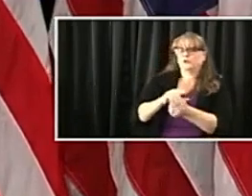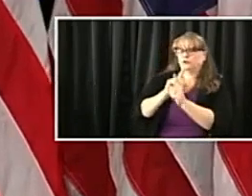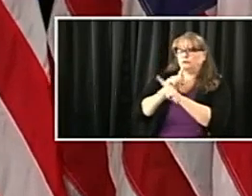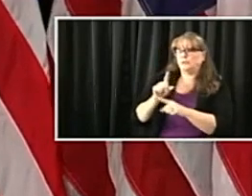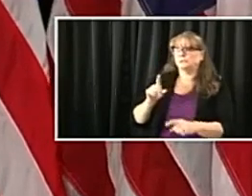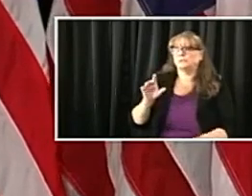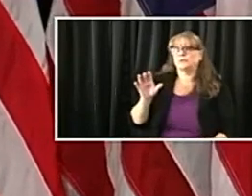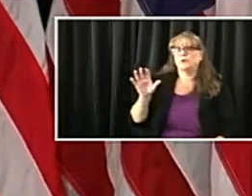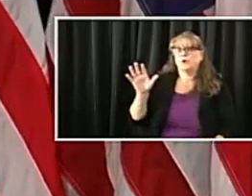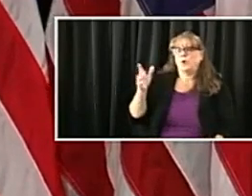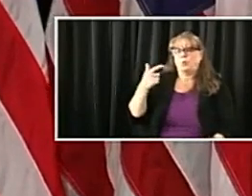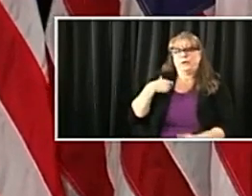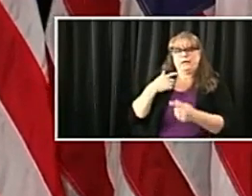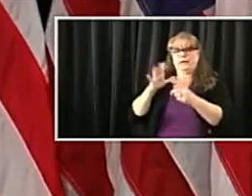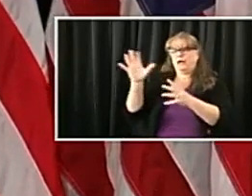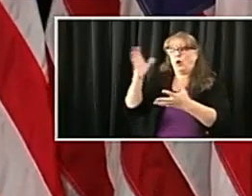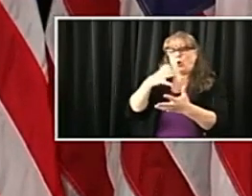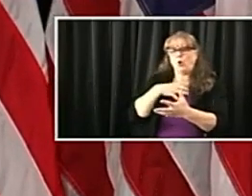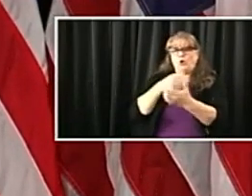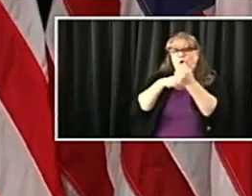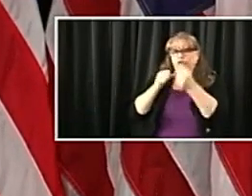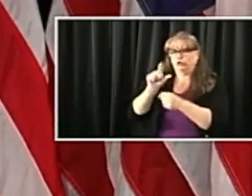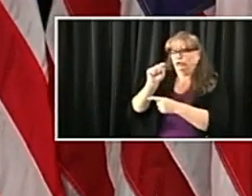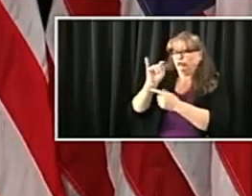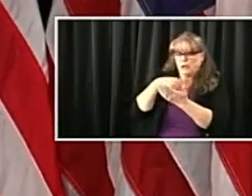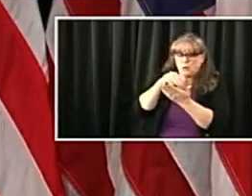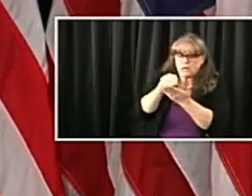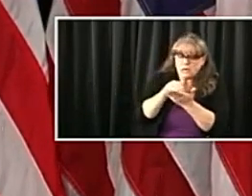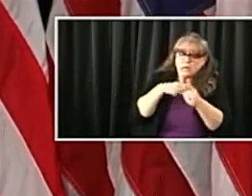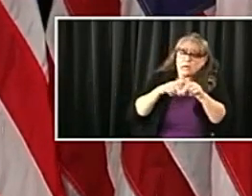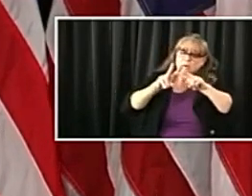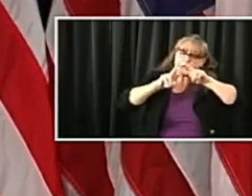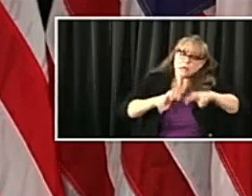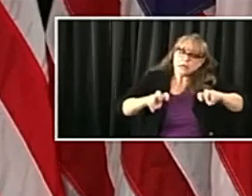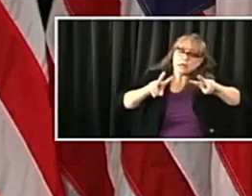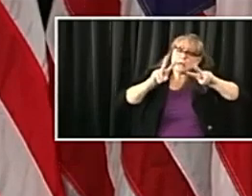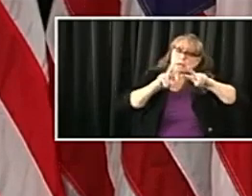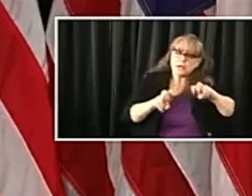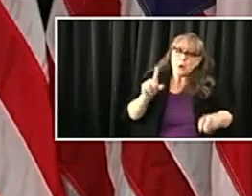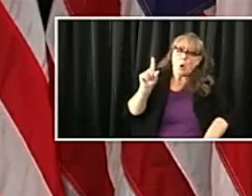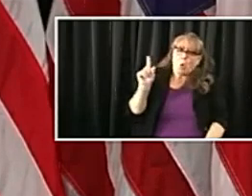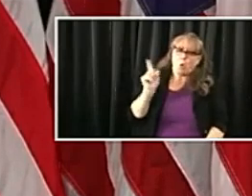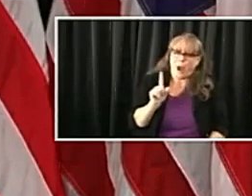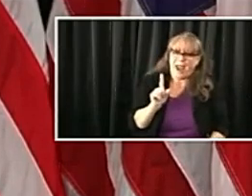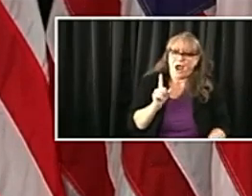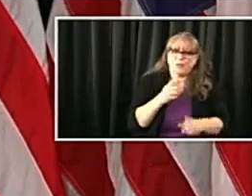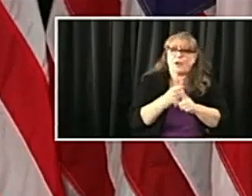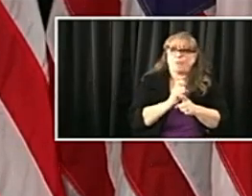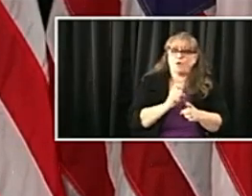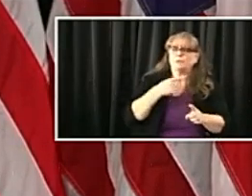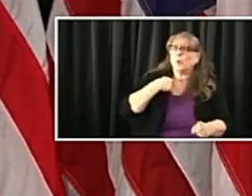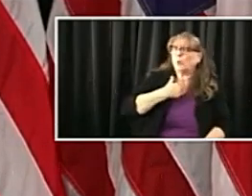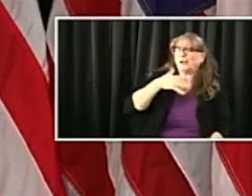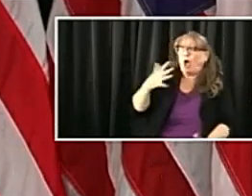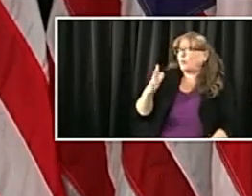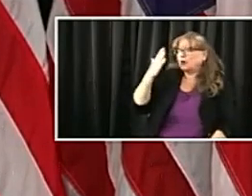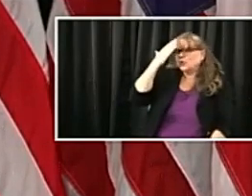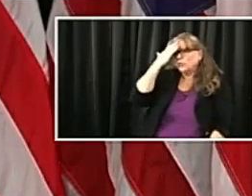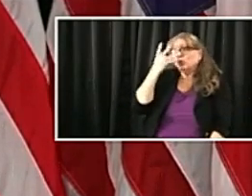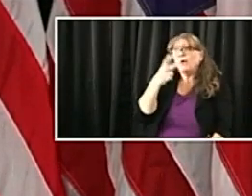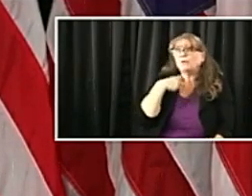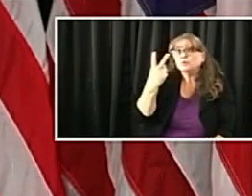think as many of you know, that those specific first two cases that we had, those individuals did not